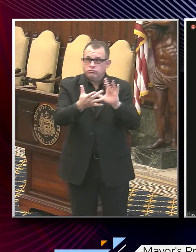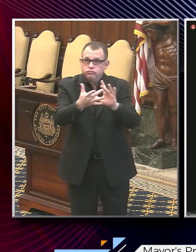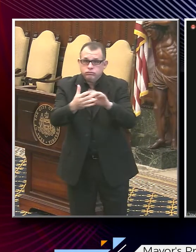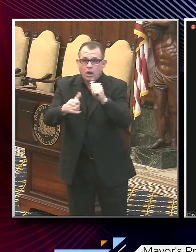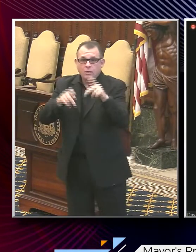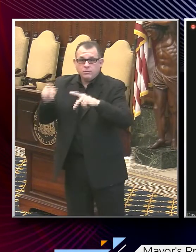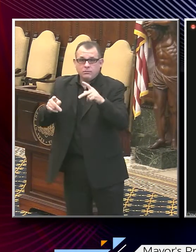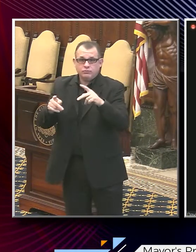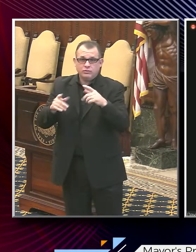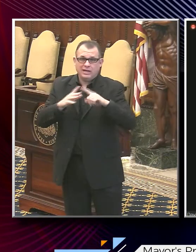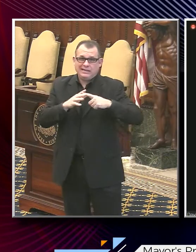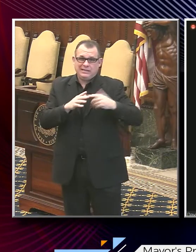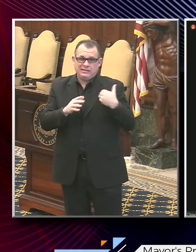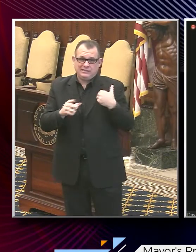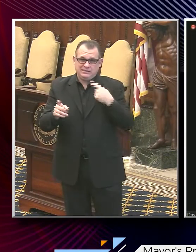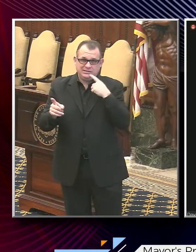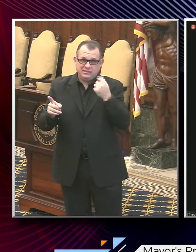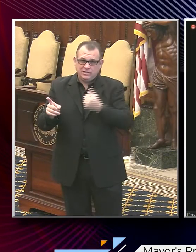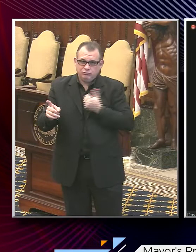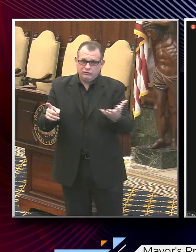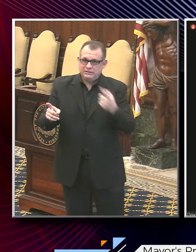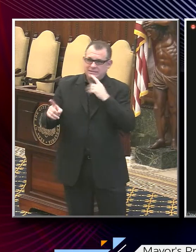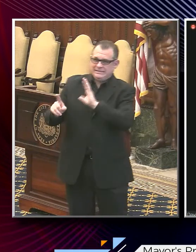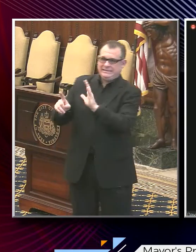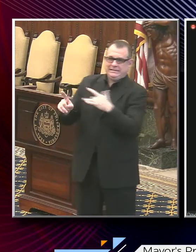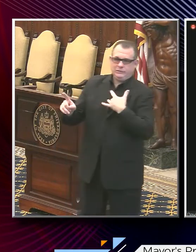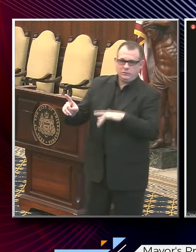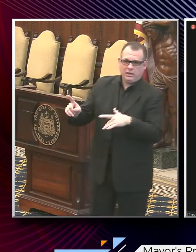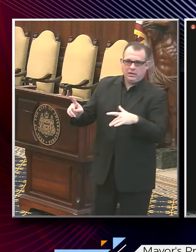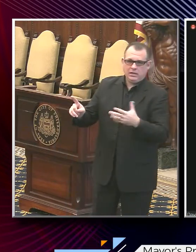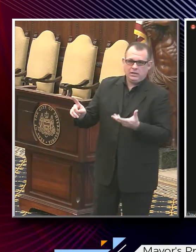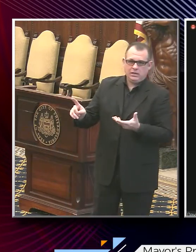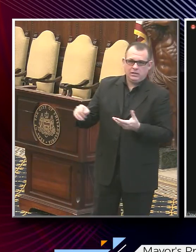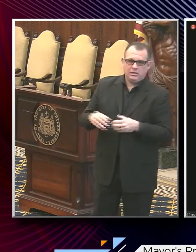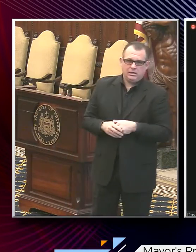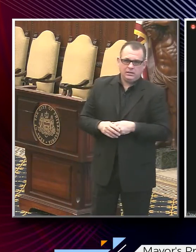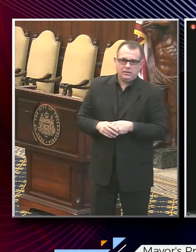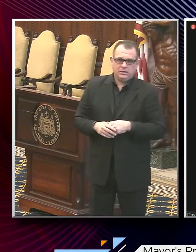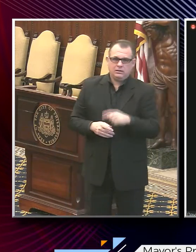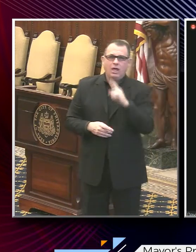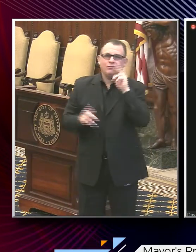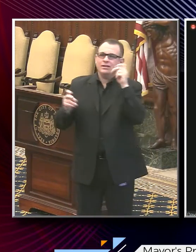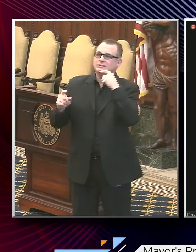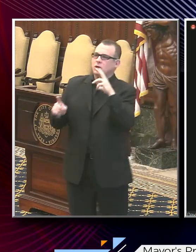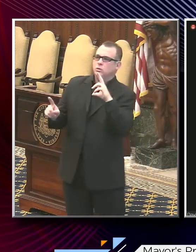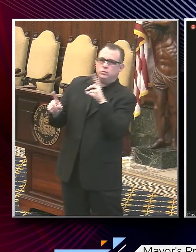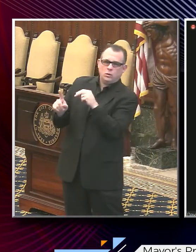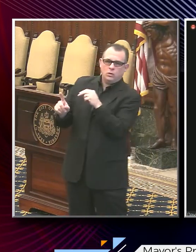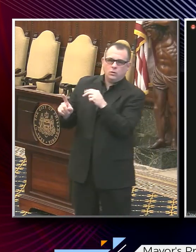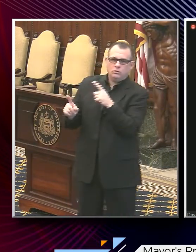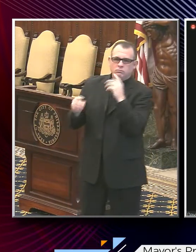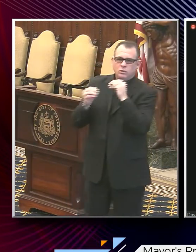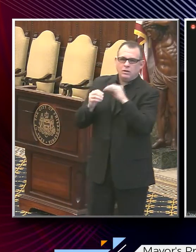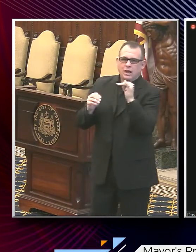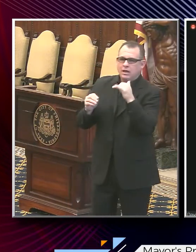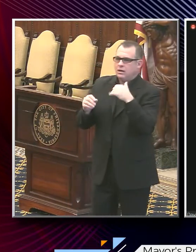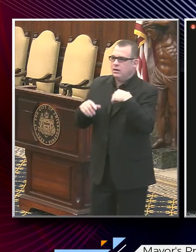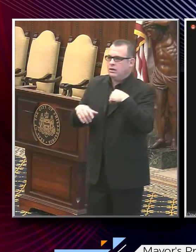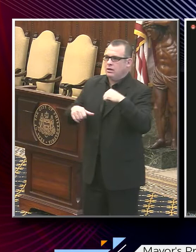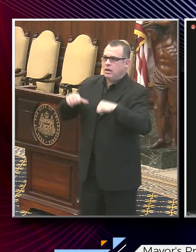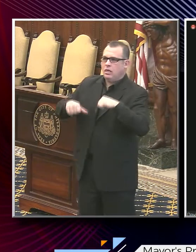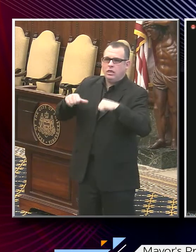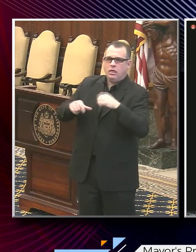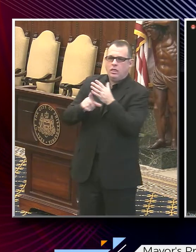out to people who initially had expressed either, not a negation per se, but